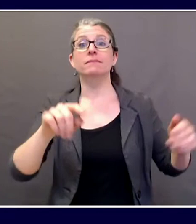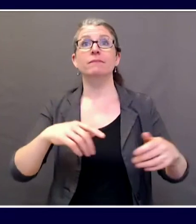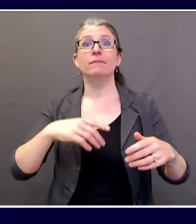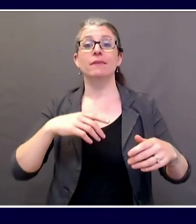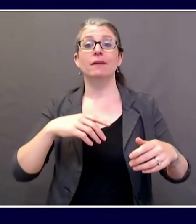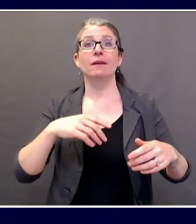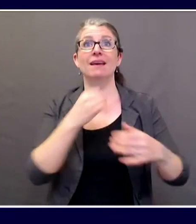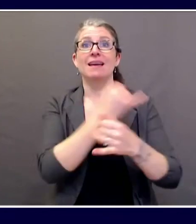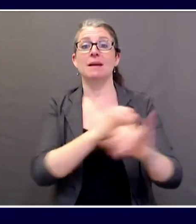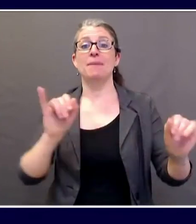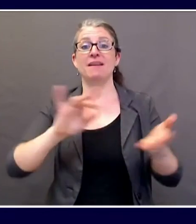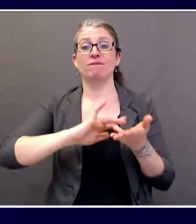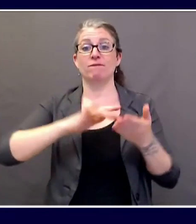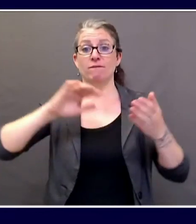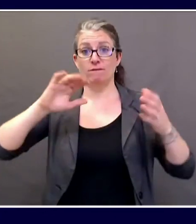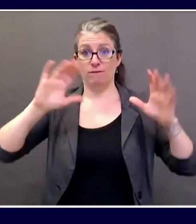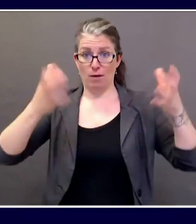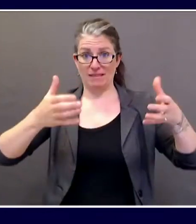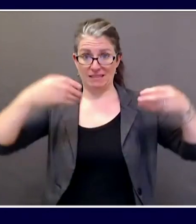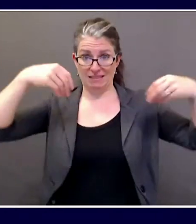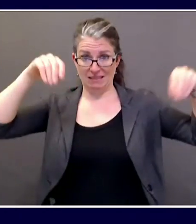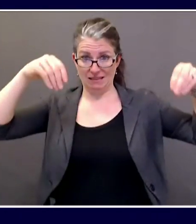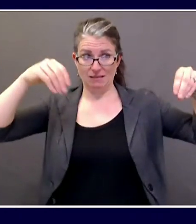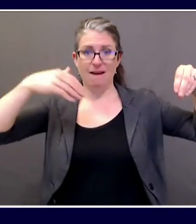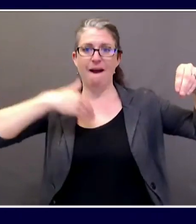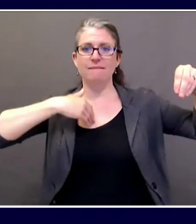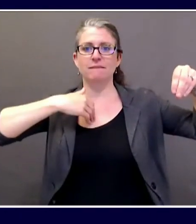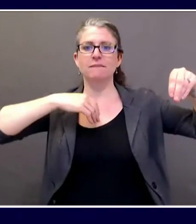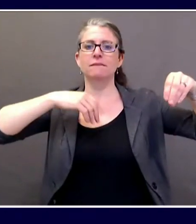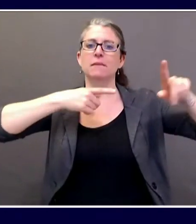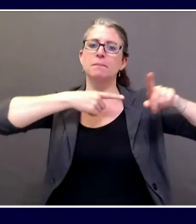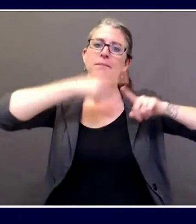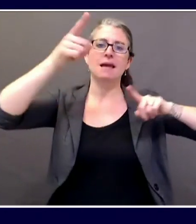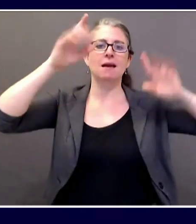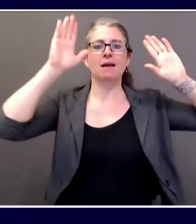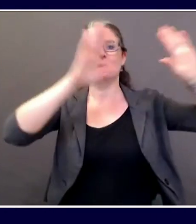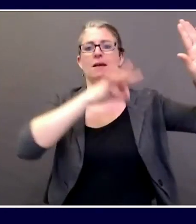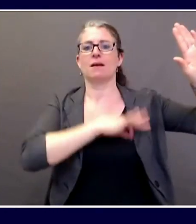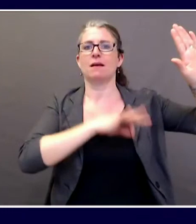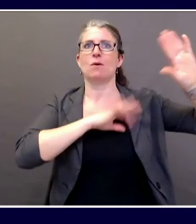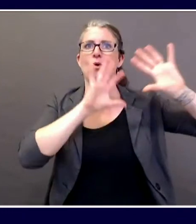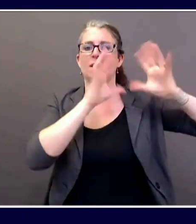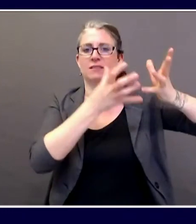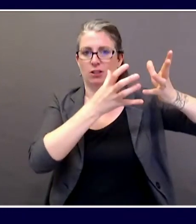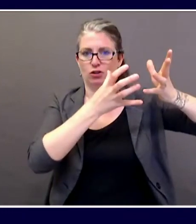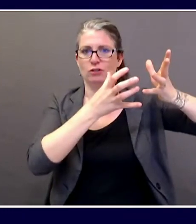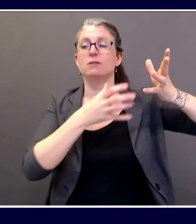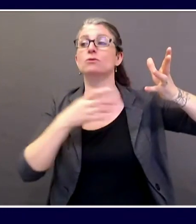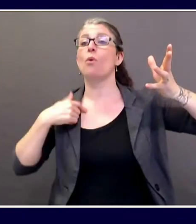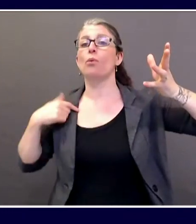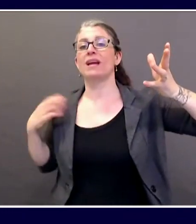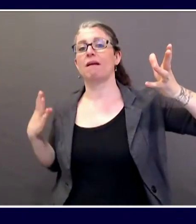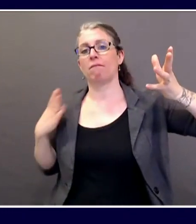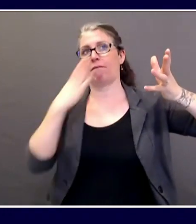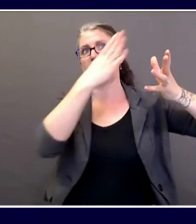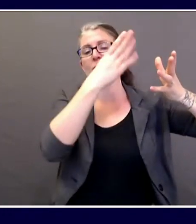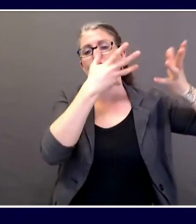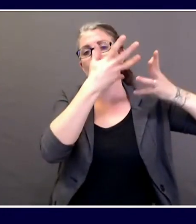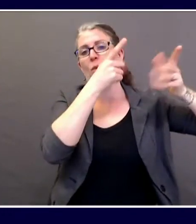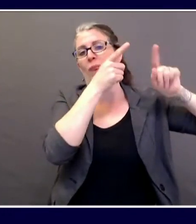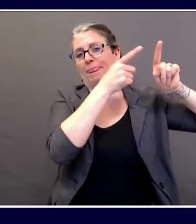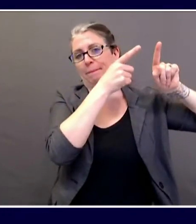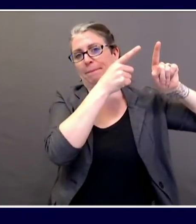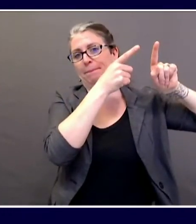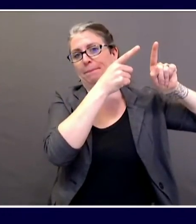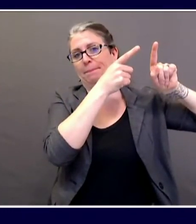with the individual independent pharmacies to learn about what clinics they can do, what clinics they already have